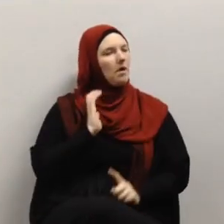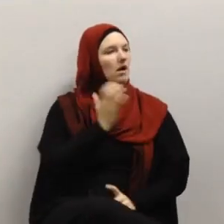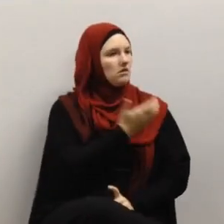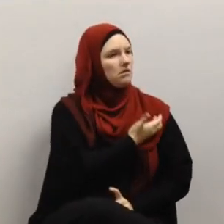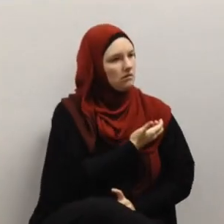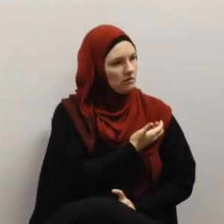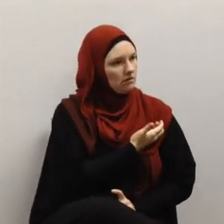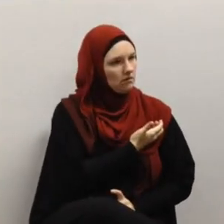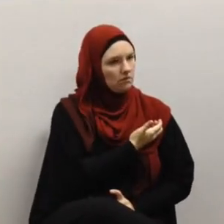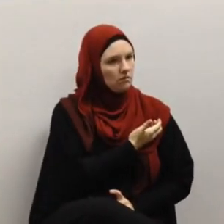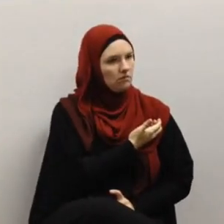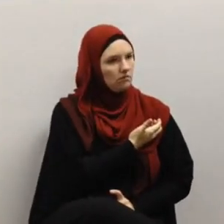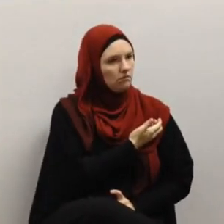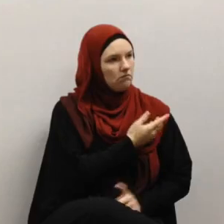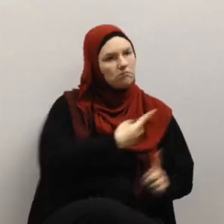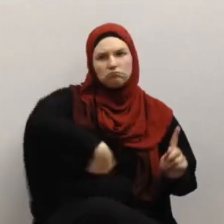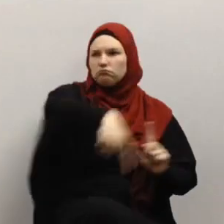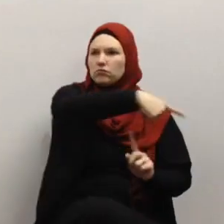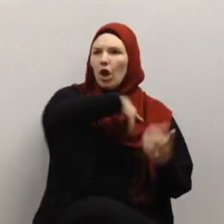Prophet Muhammad.